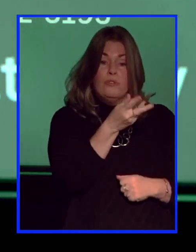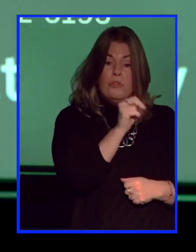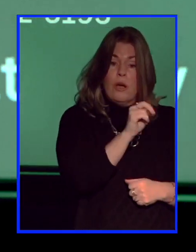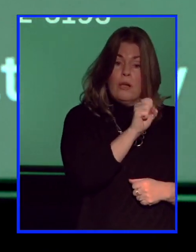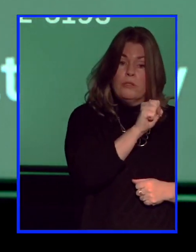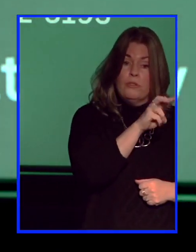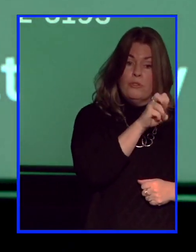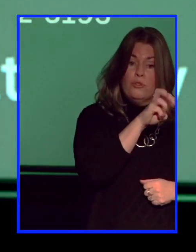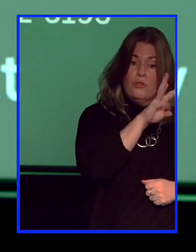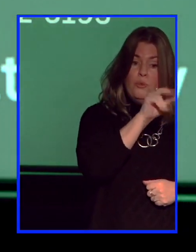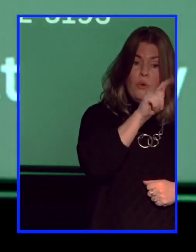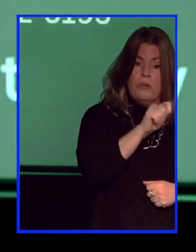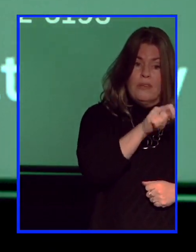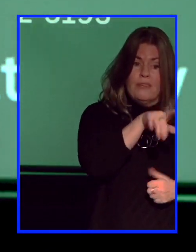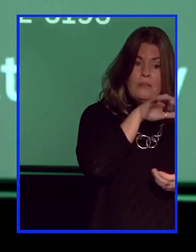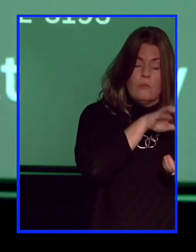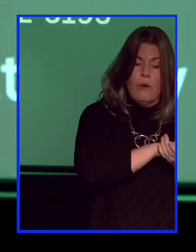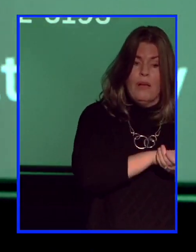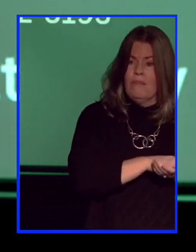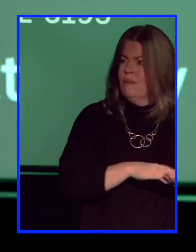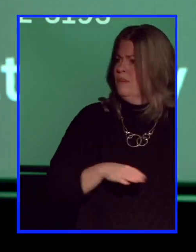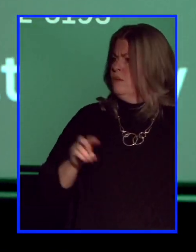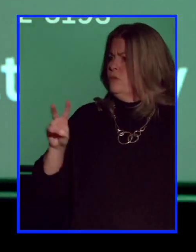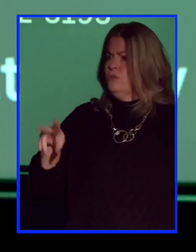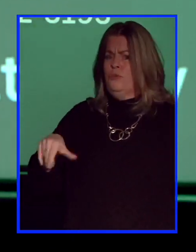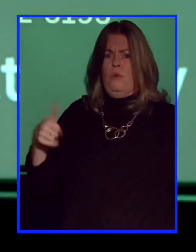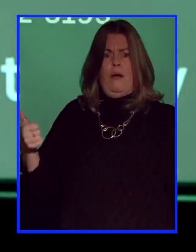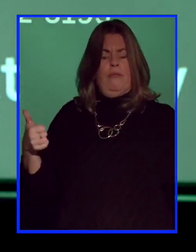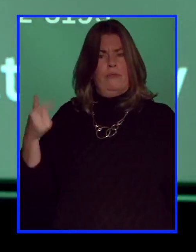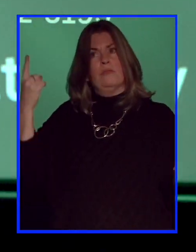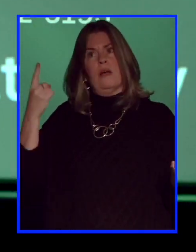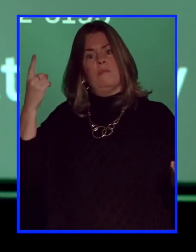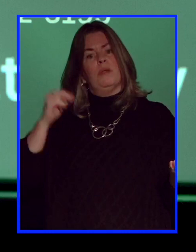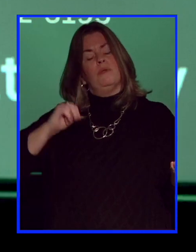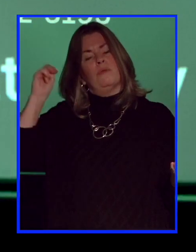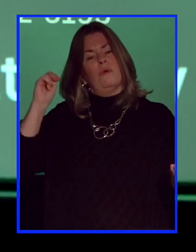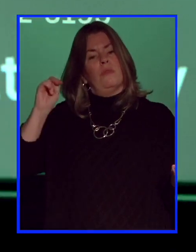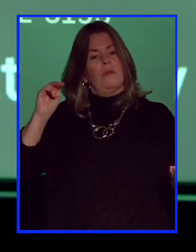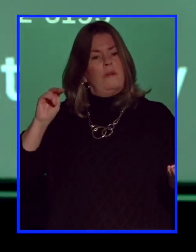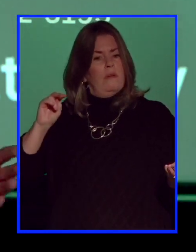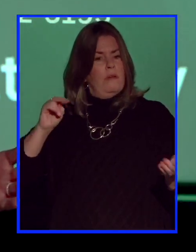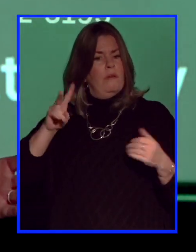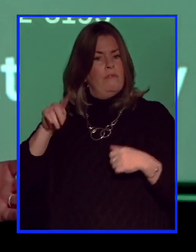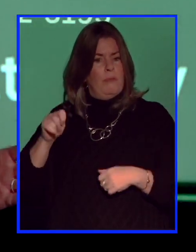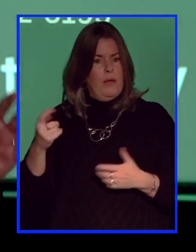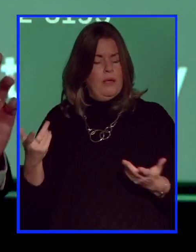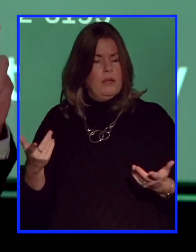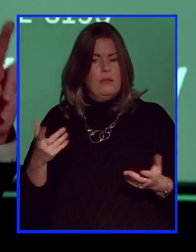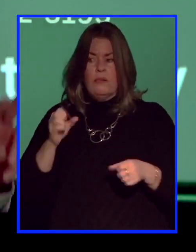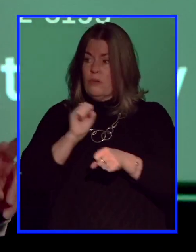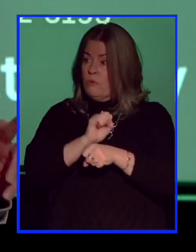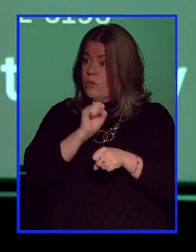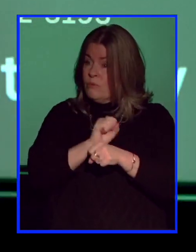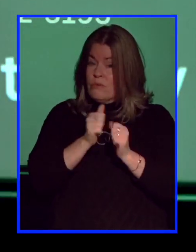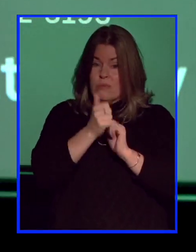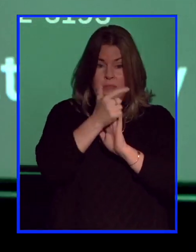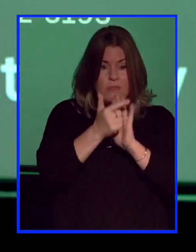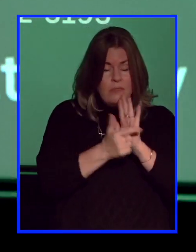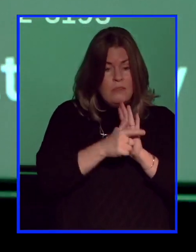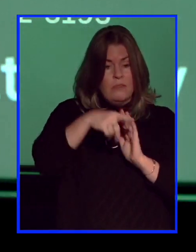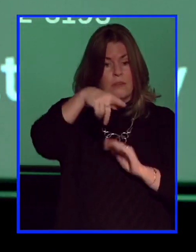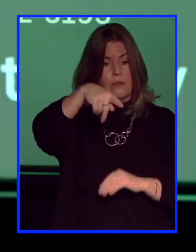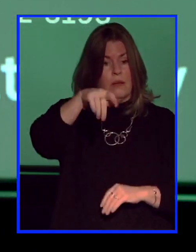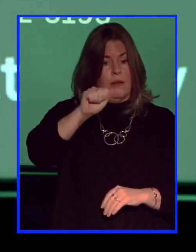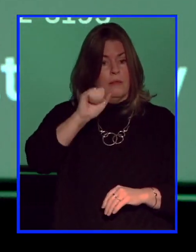2 widows up in the Chittenden County area who I work with. And we introduced legislation and ultimately got the PACT Act